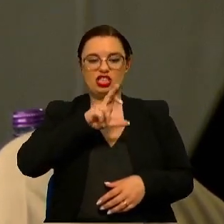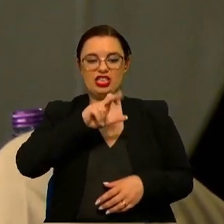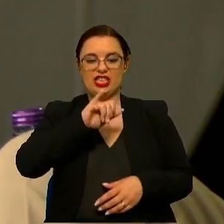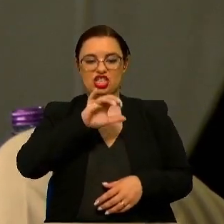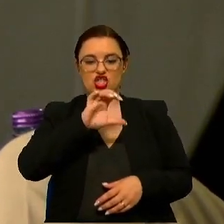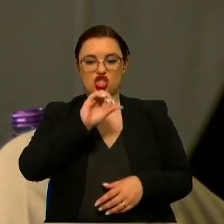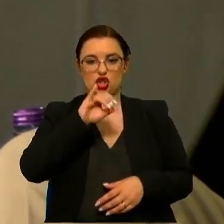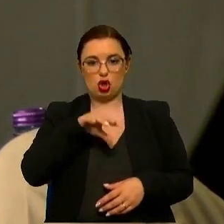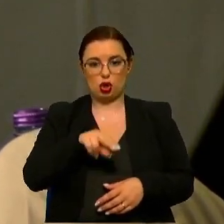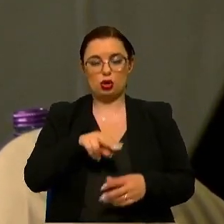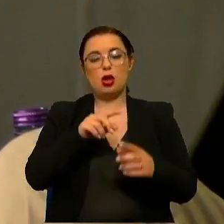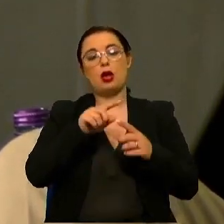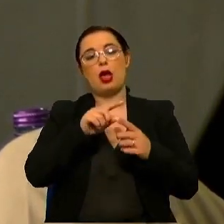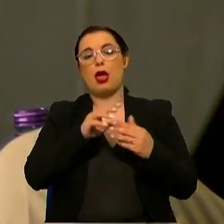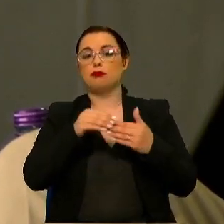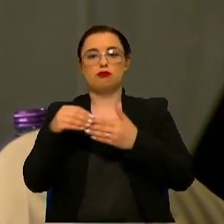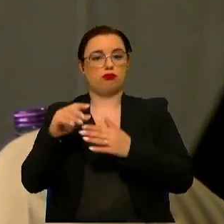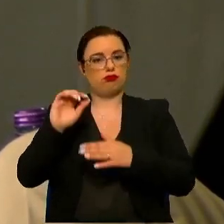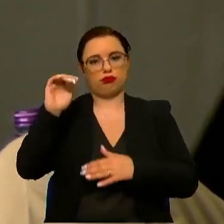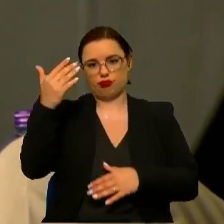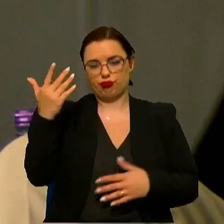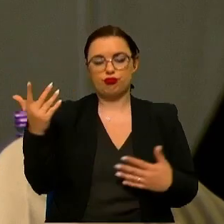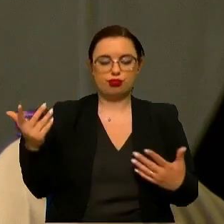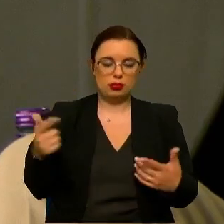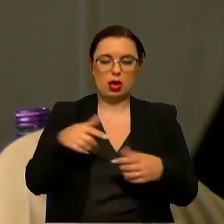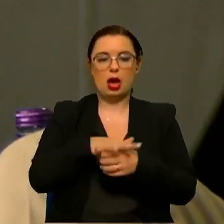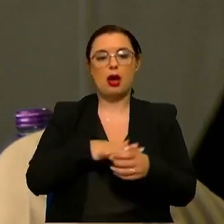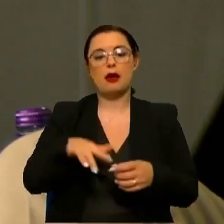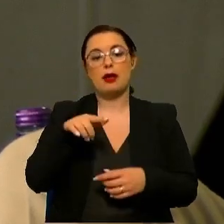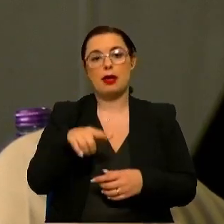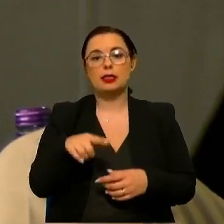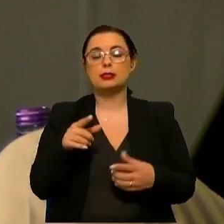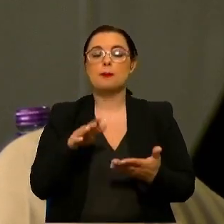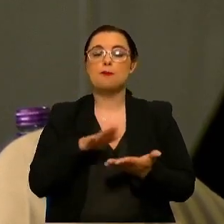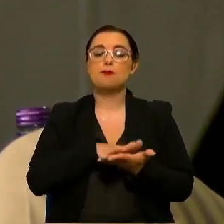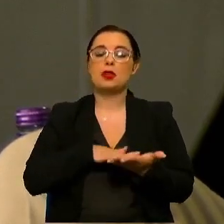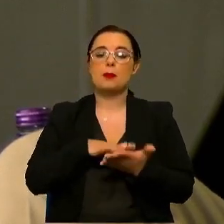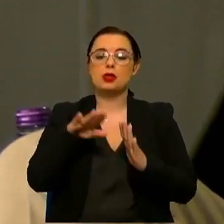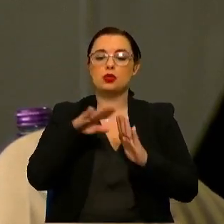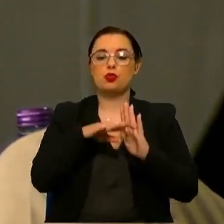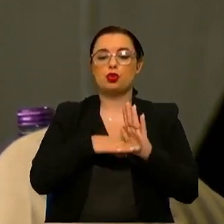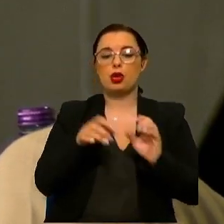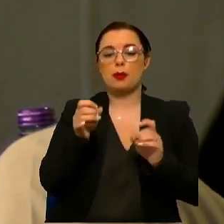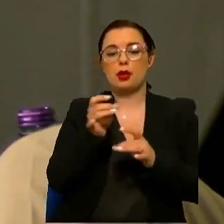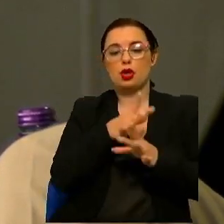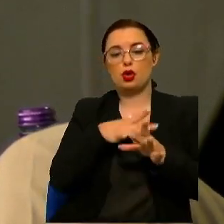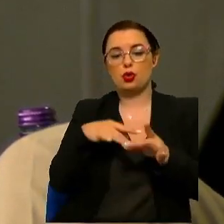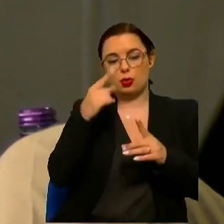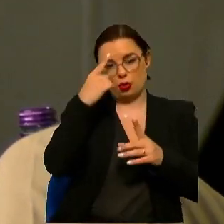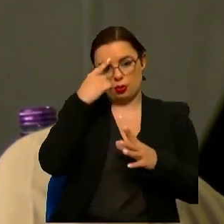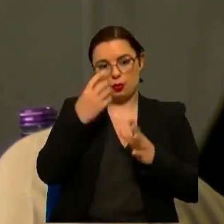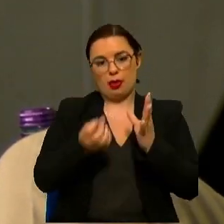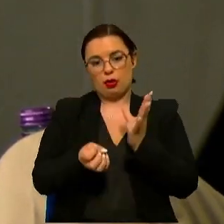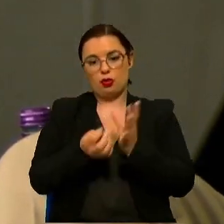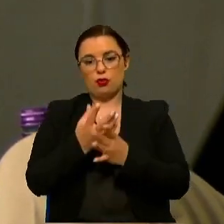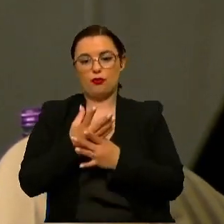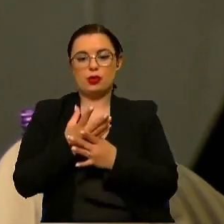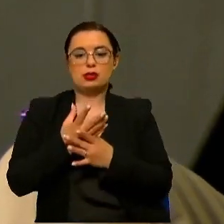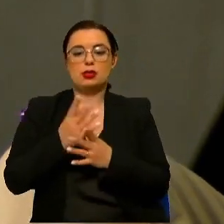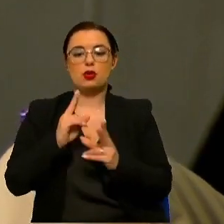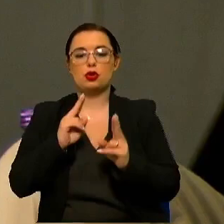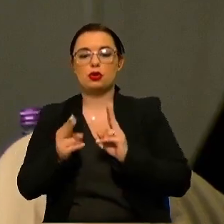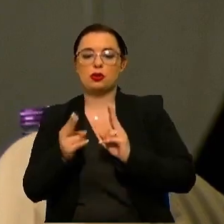with discretion, an European project, a pioneering project in this field, based upon a European project for